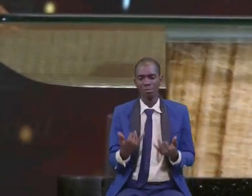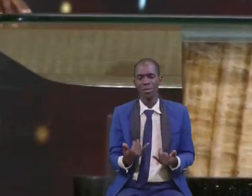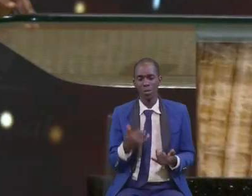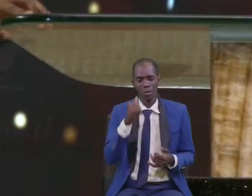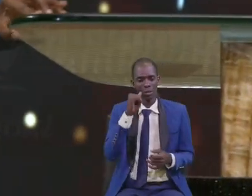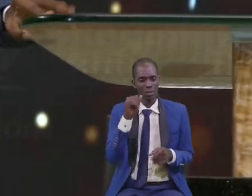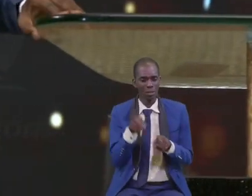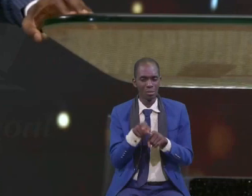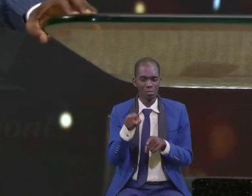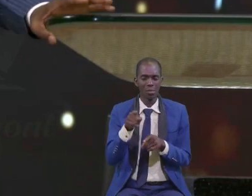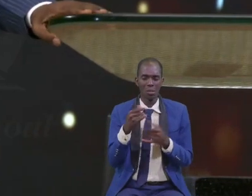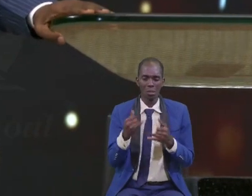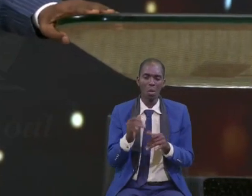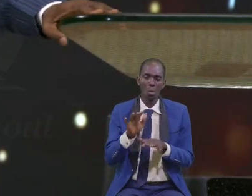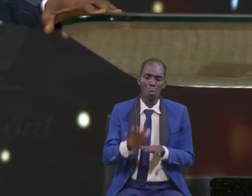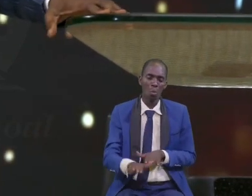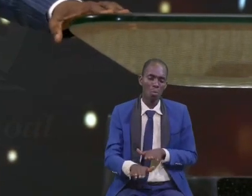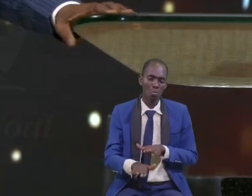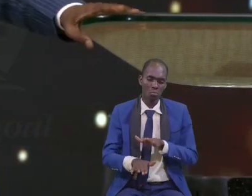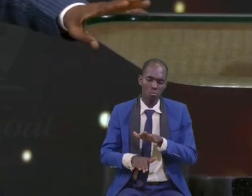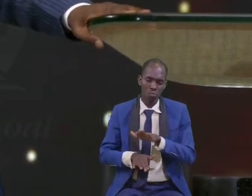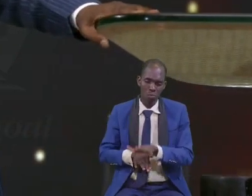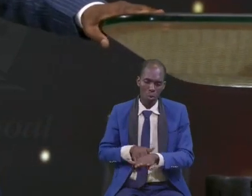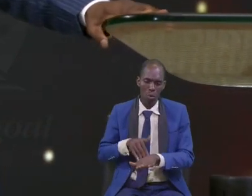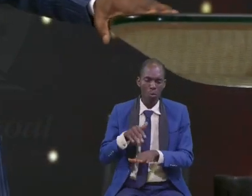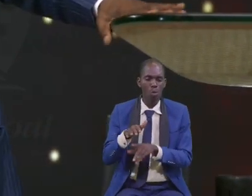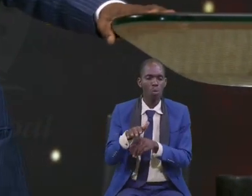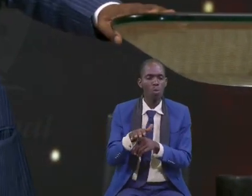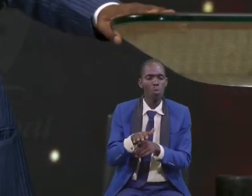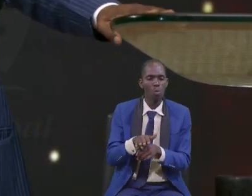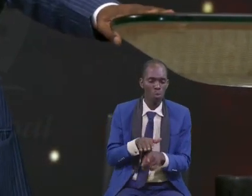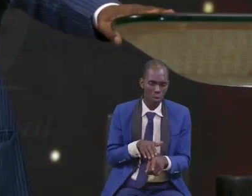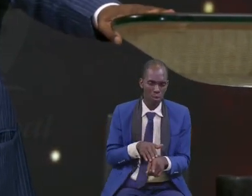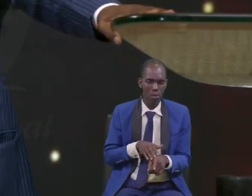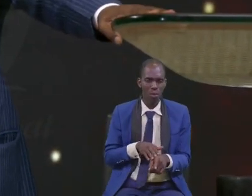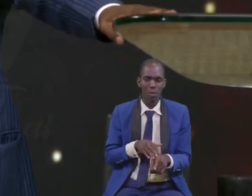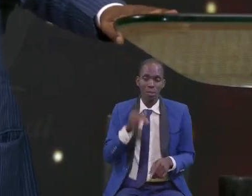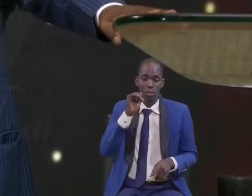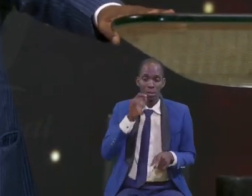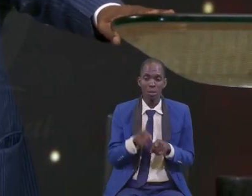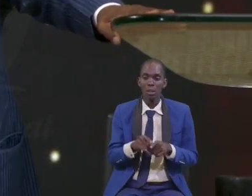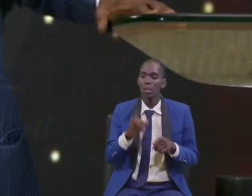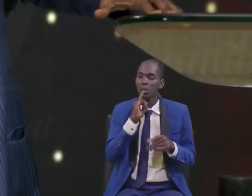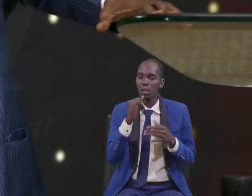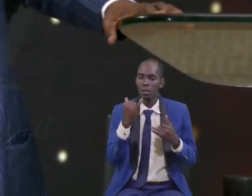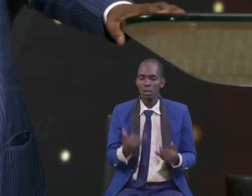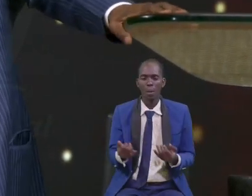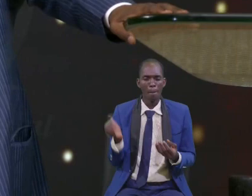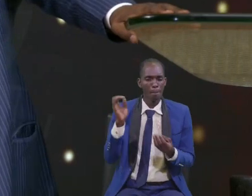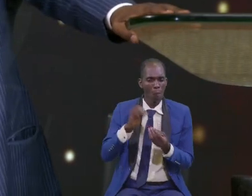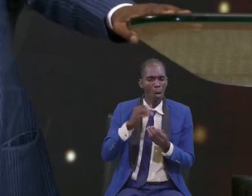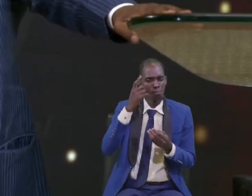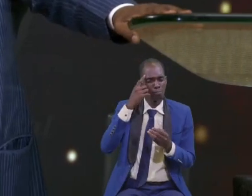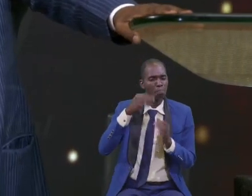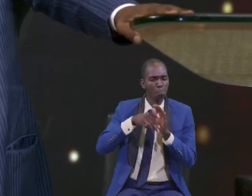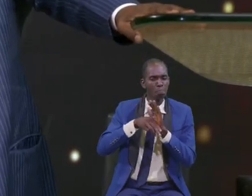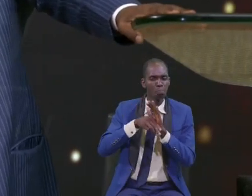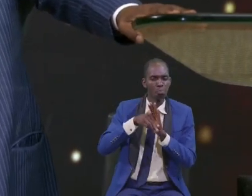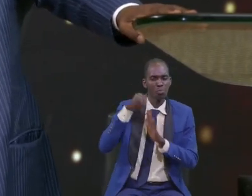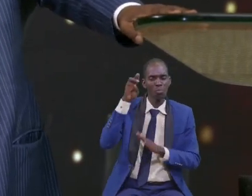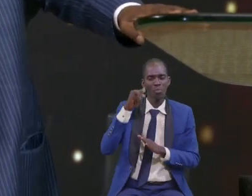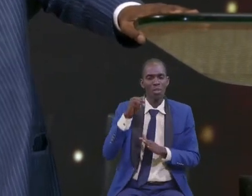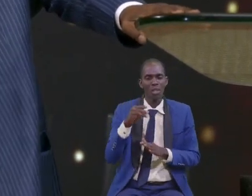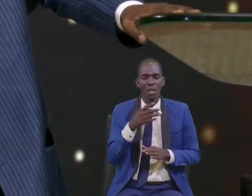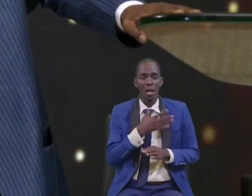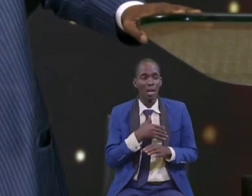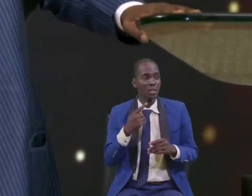walks slowly. She's more matured. The trials that came,